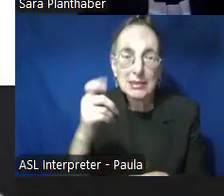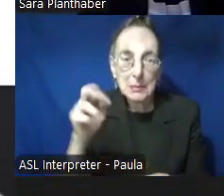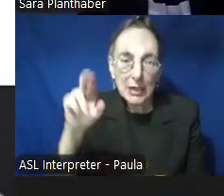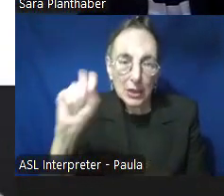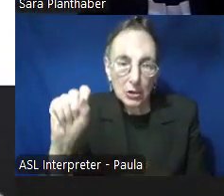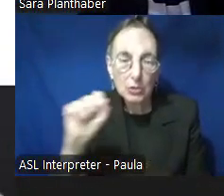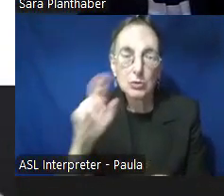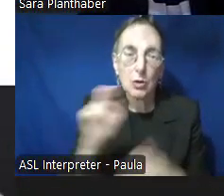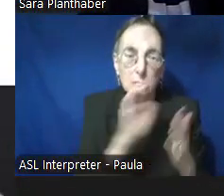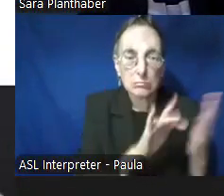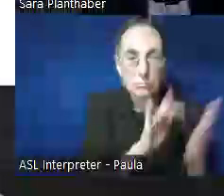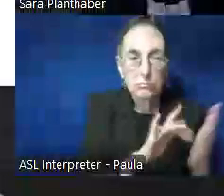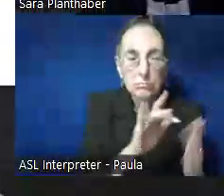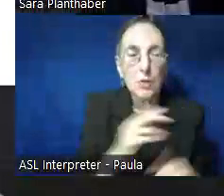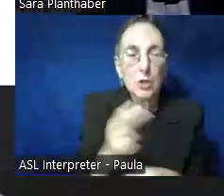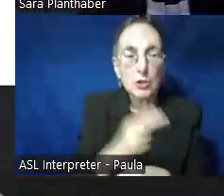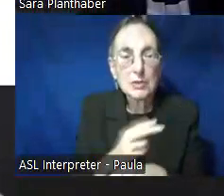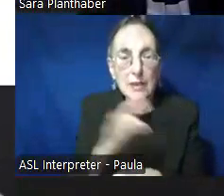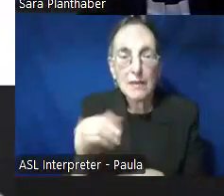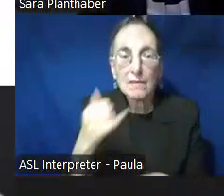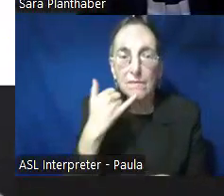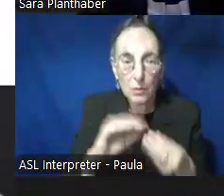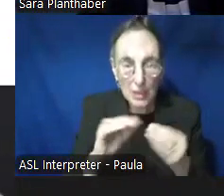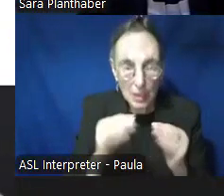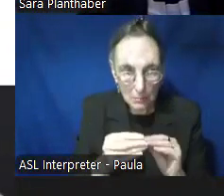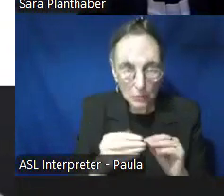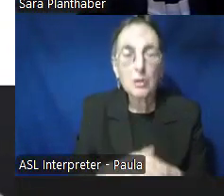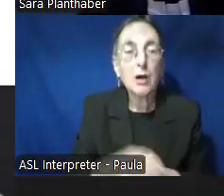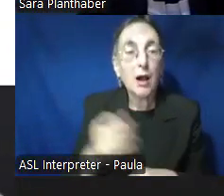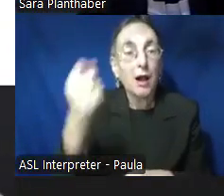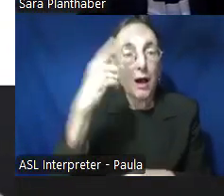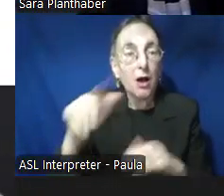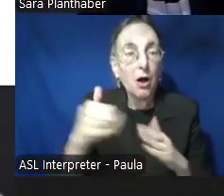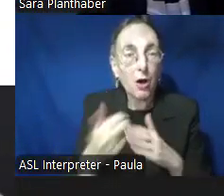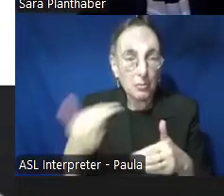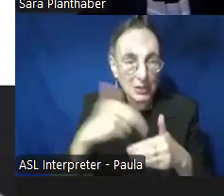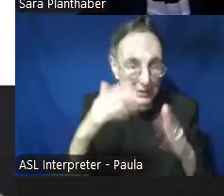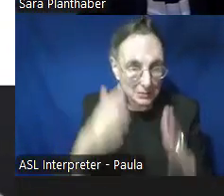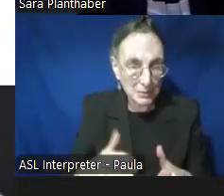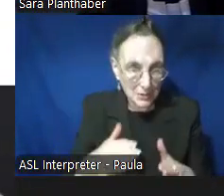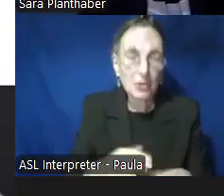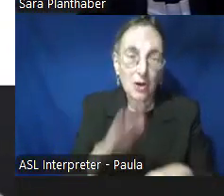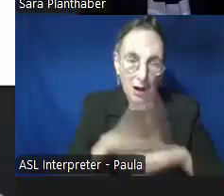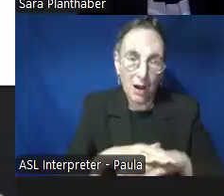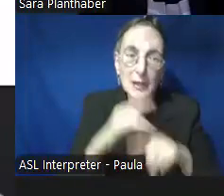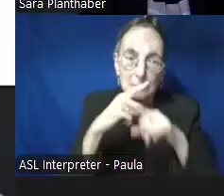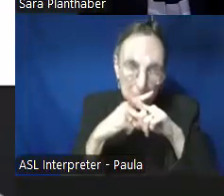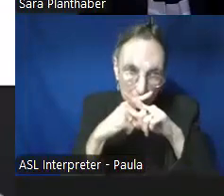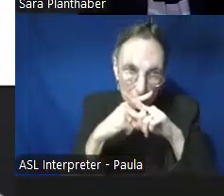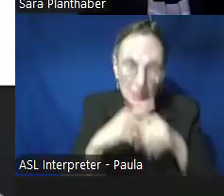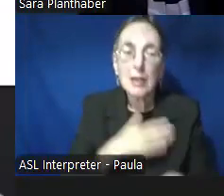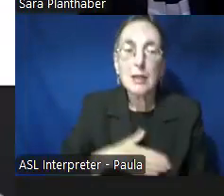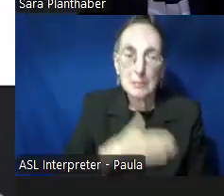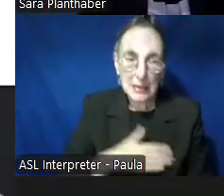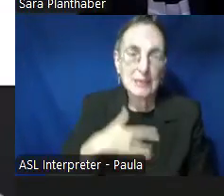phone number in your registration email. Please note that all participants are muted. Please feel free to actively use